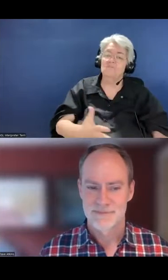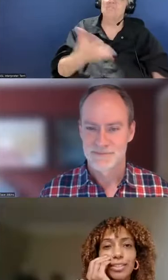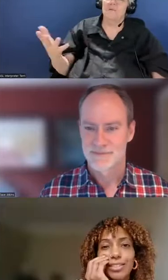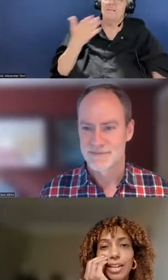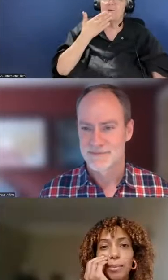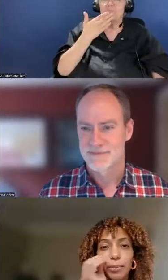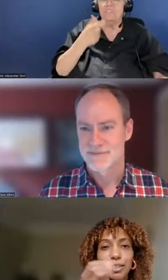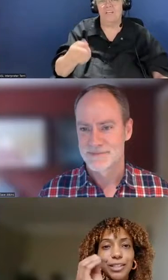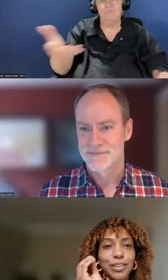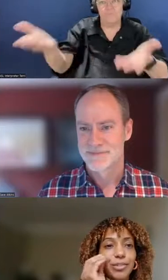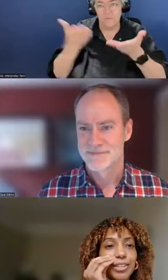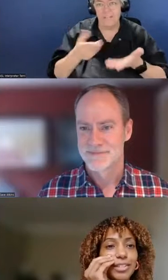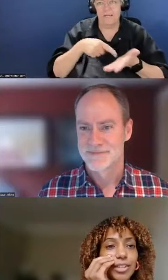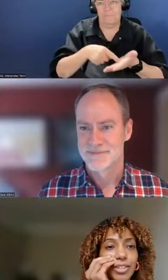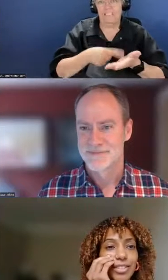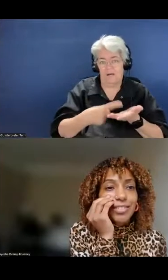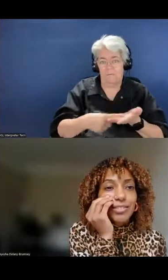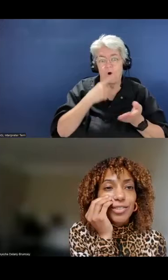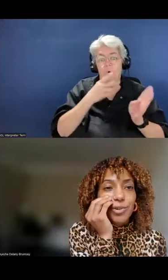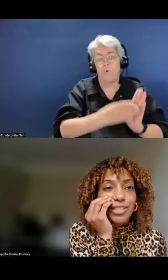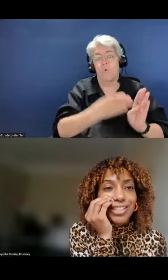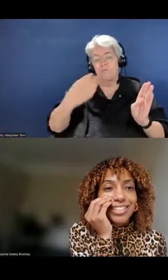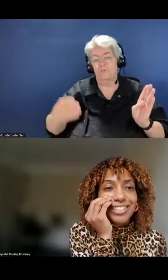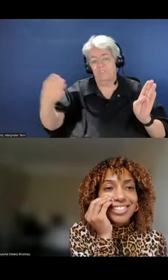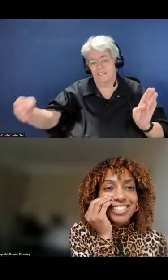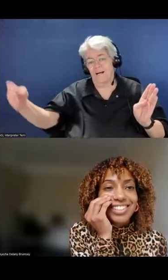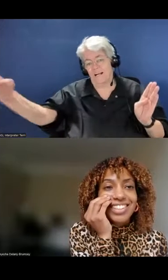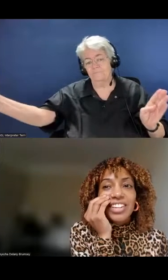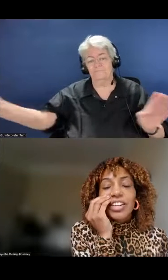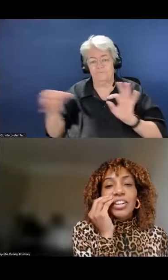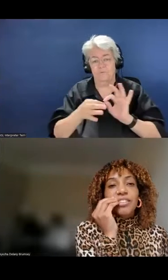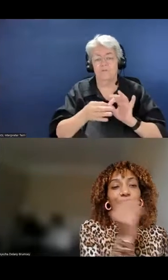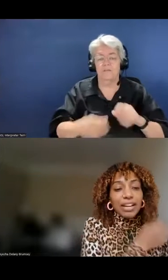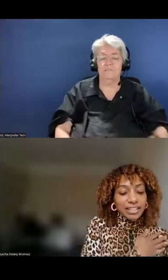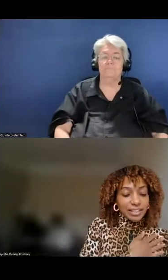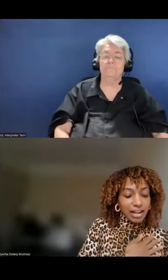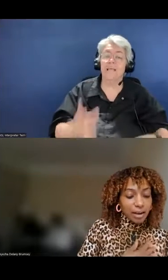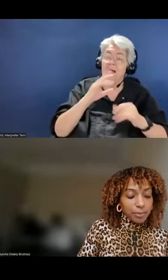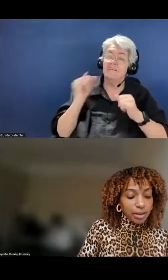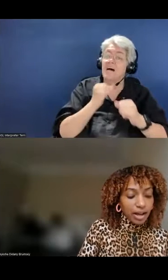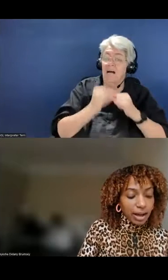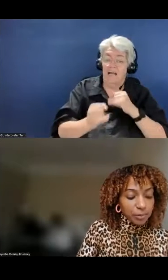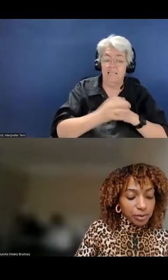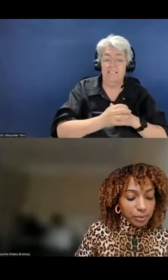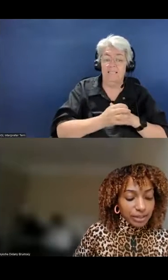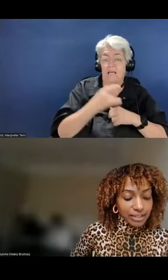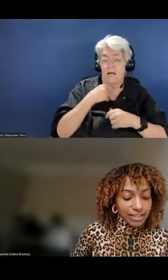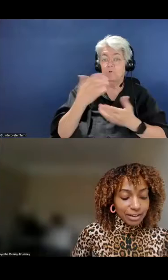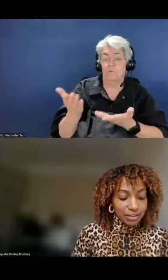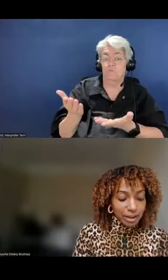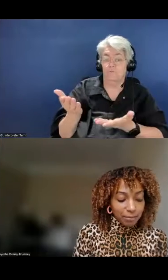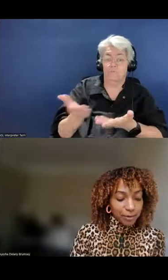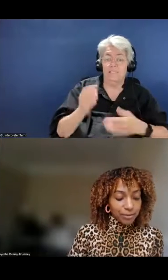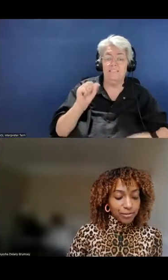breaking down this topic, particularly over a series of short discussions. Finally, I'm going to bring